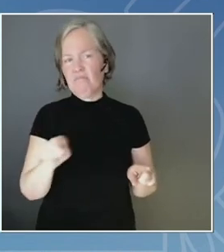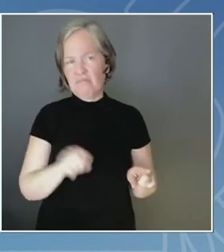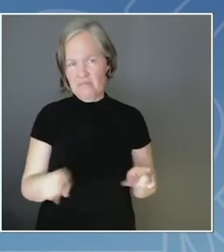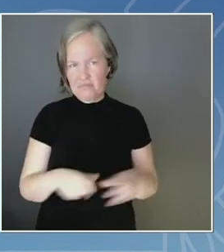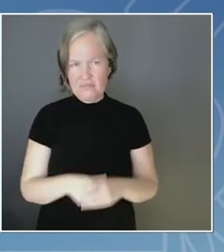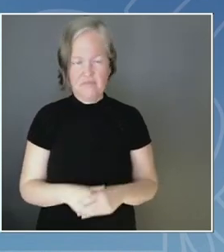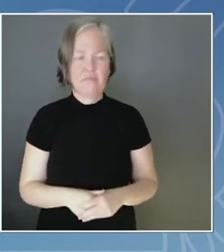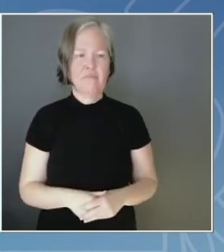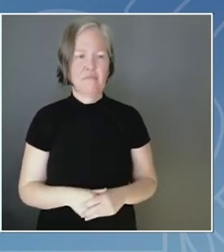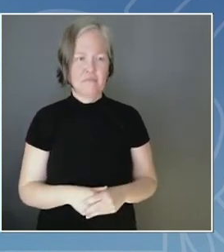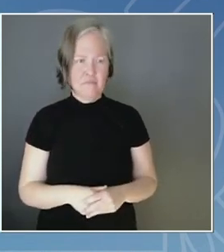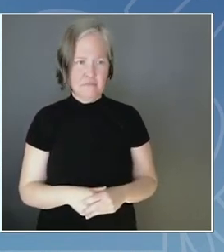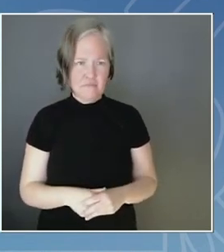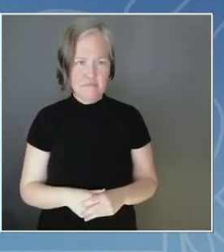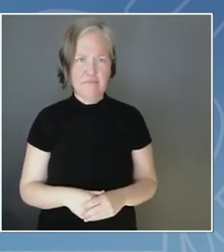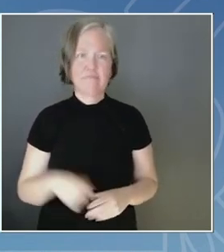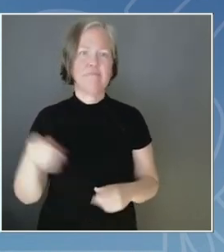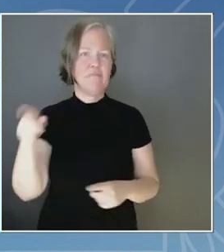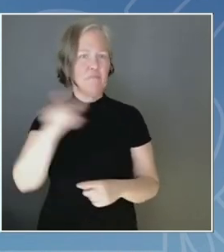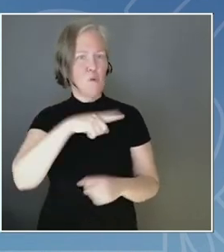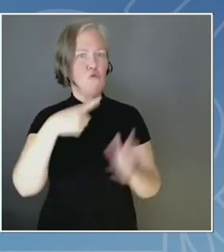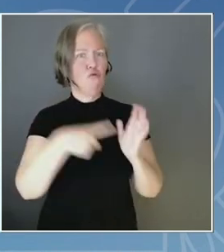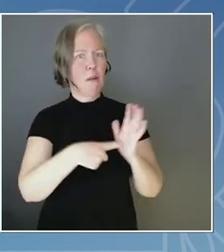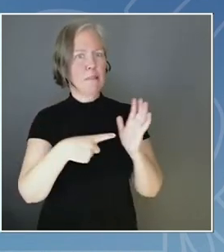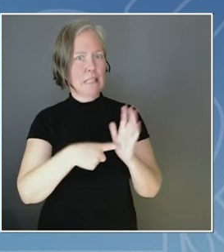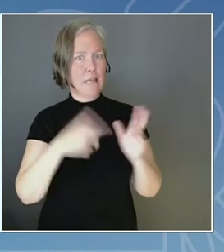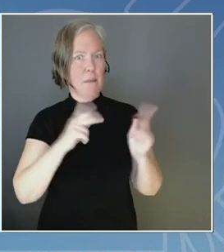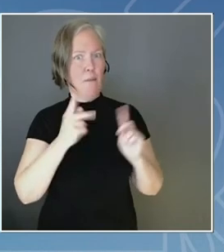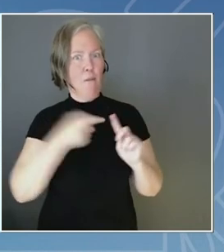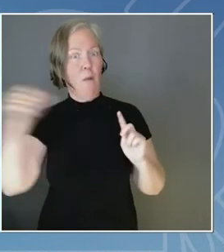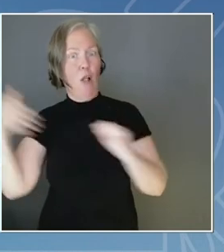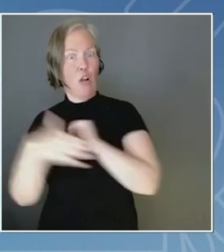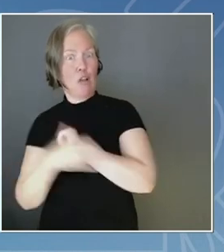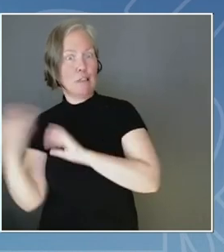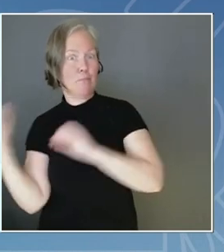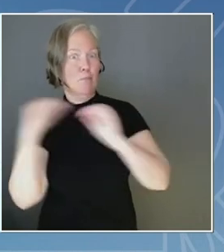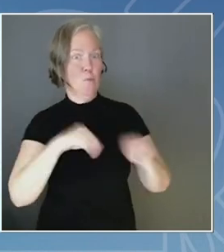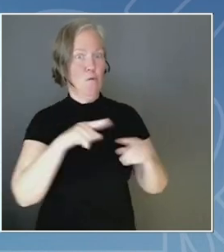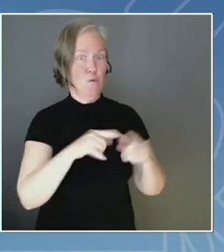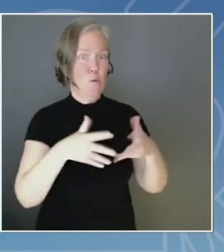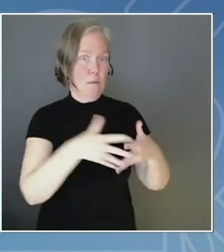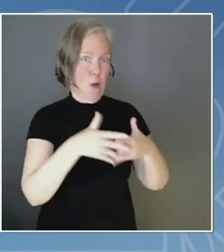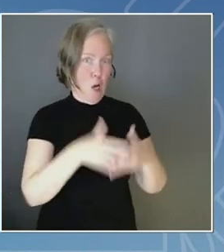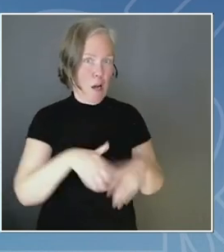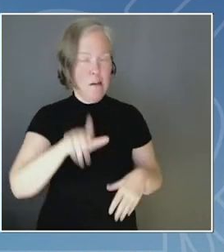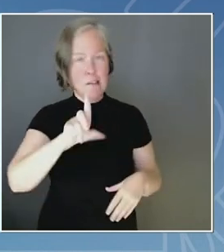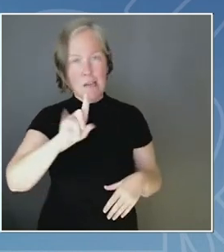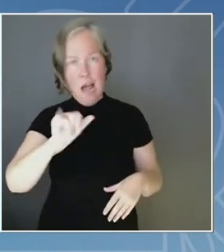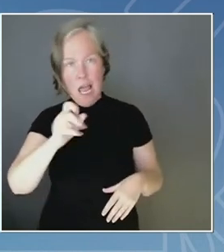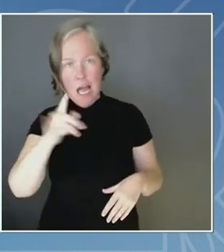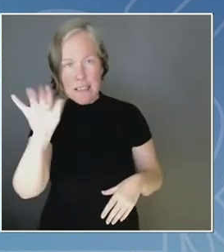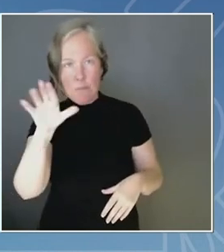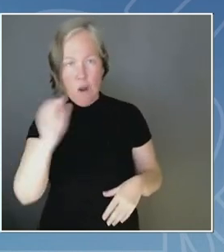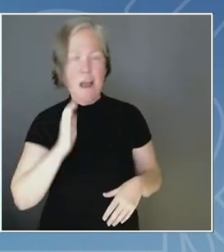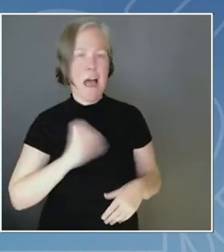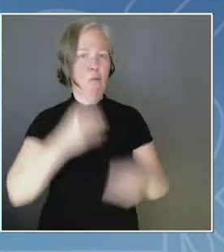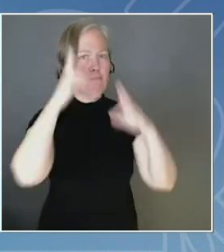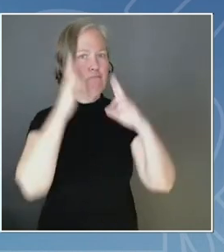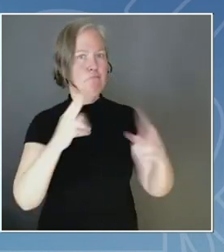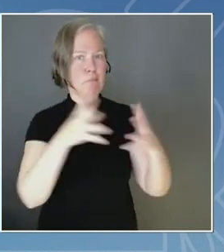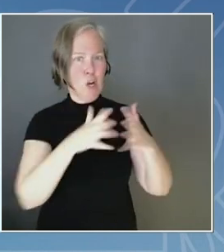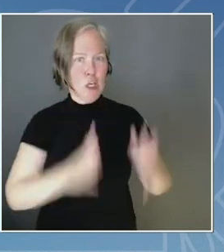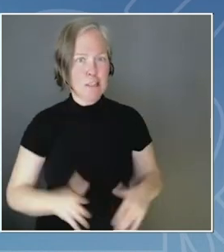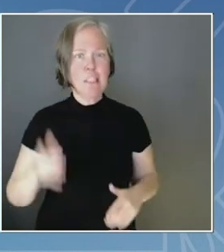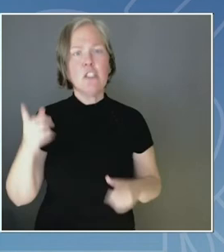us representing the various diaspora communities, our distinguished Americans. We've heard about the